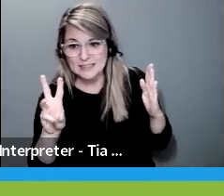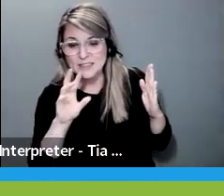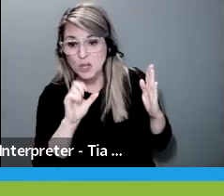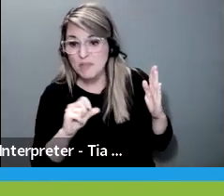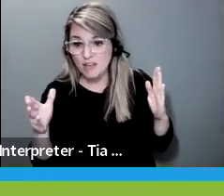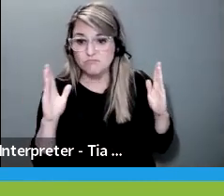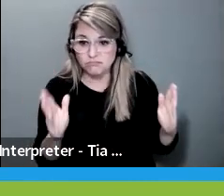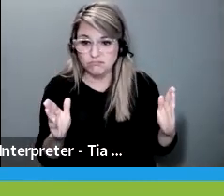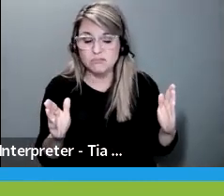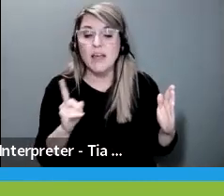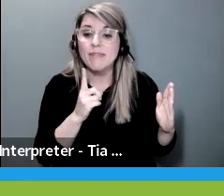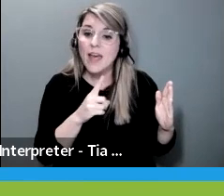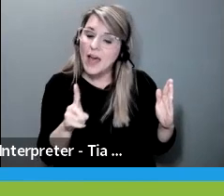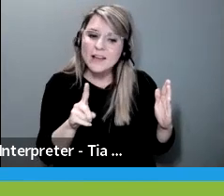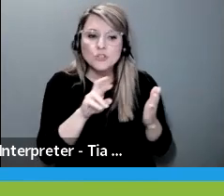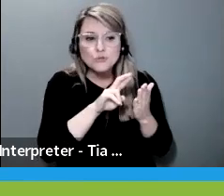Youth Thrive is both a